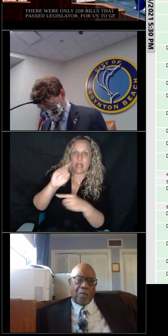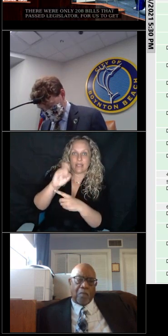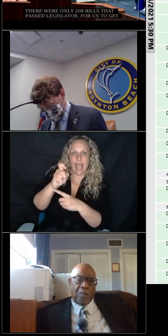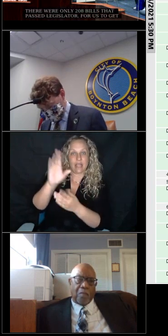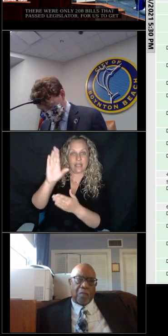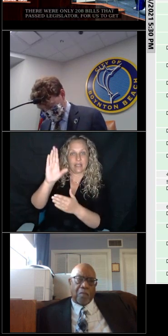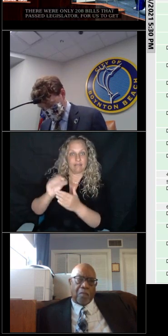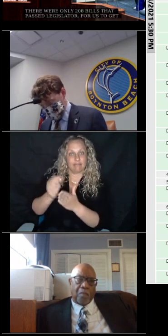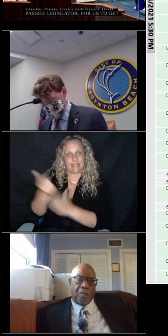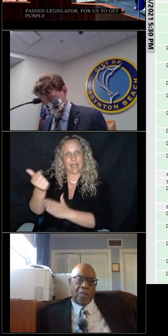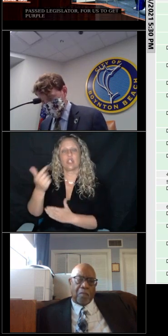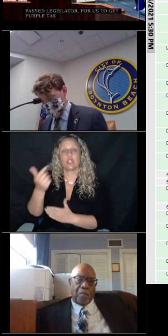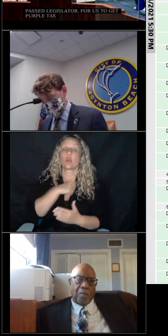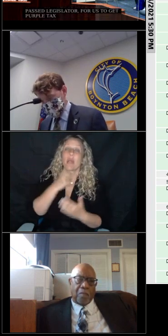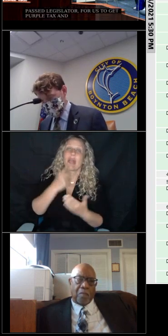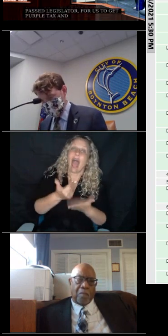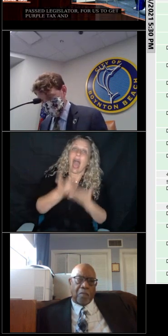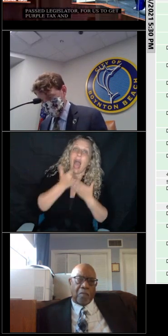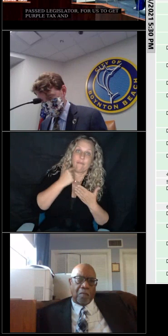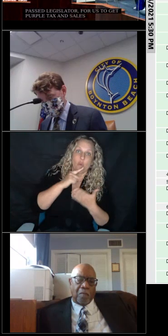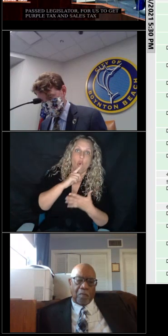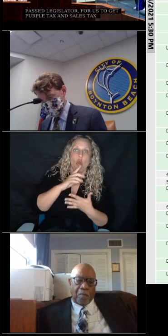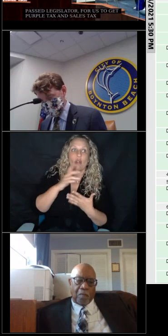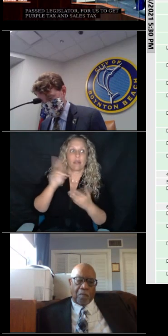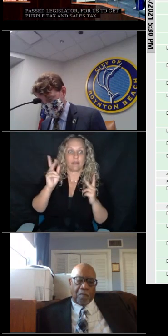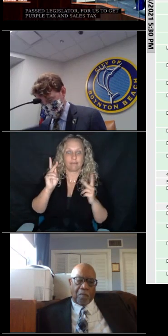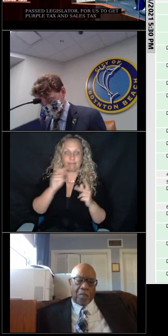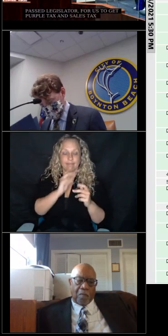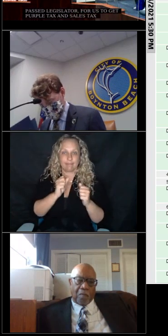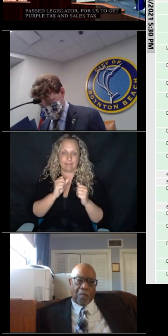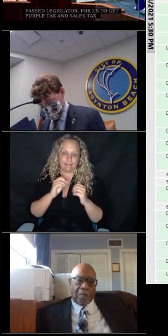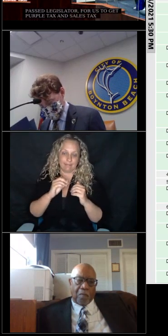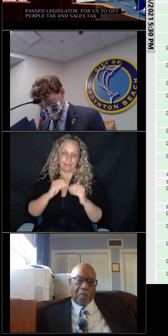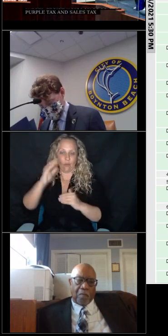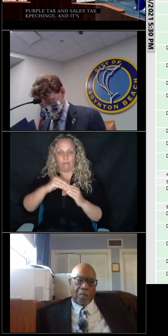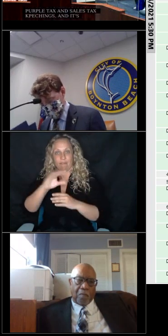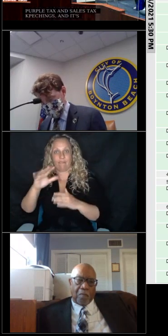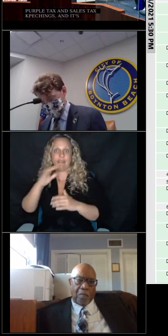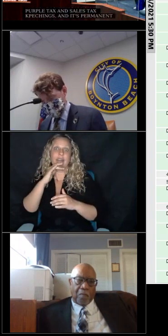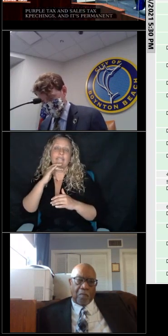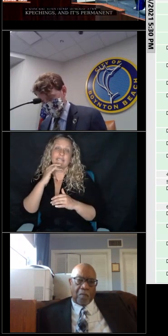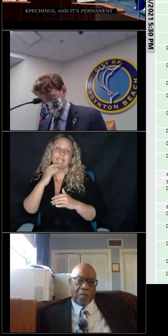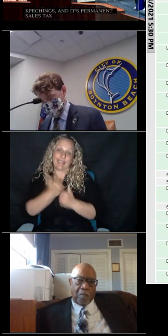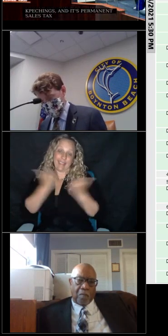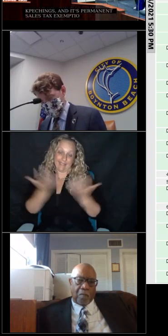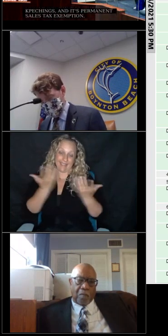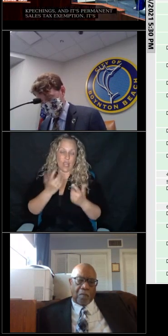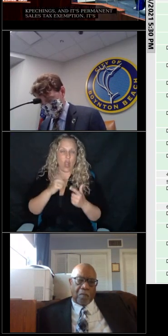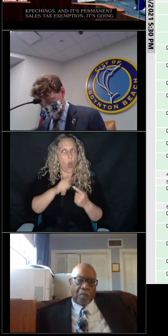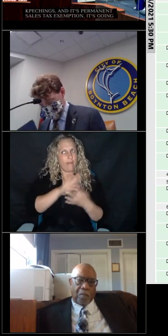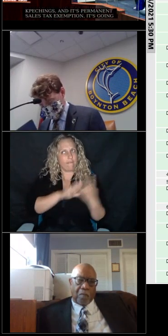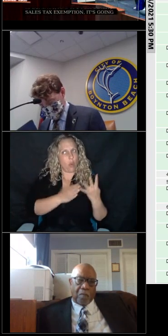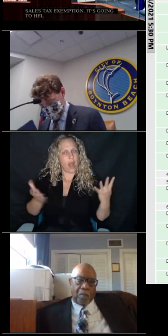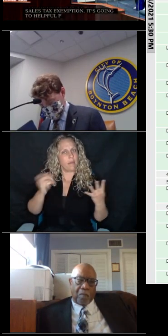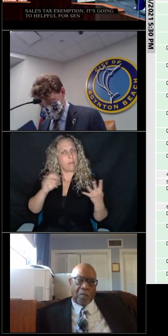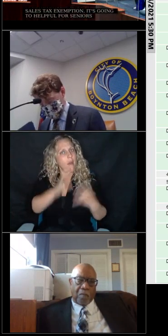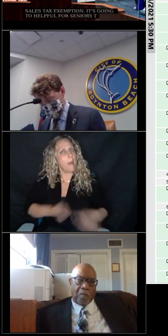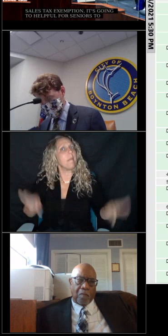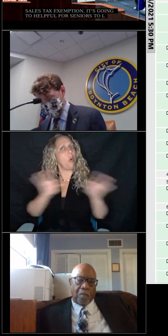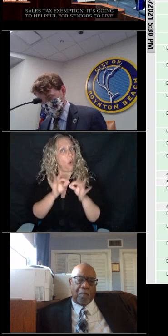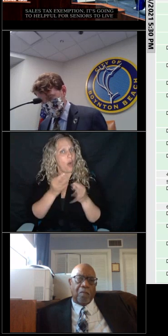helpful for our seniors to be able to live in their home, to age in place. It's only for 4 items, but they're important items: